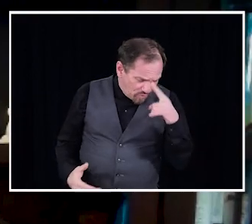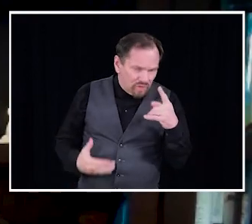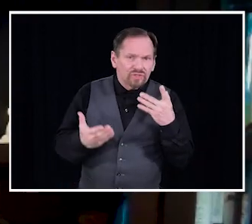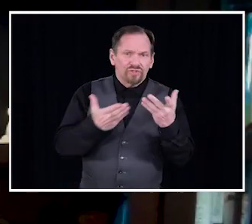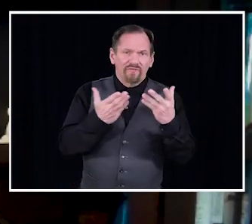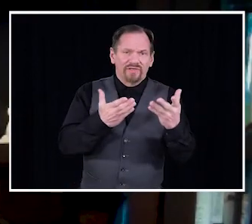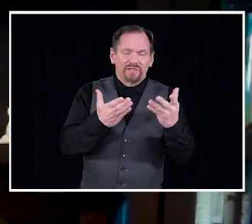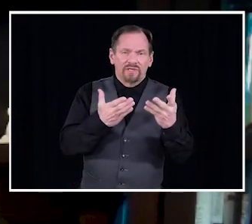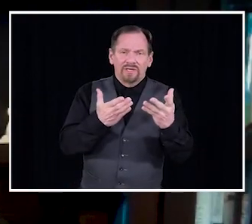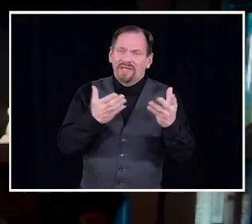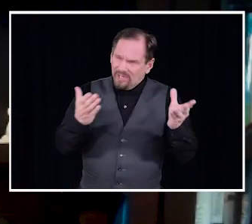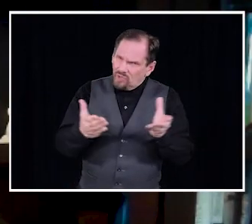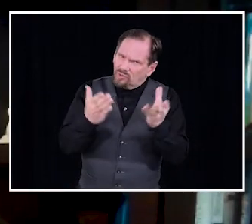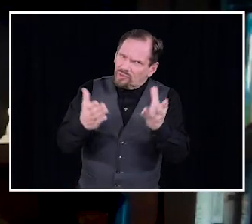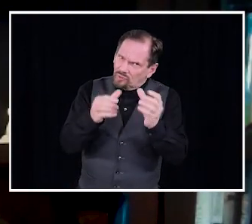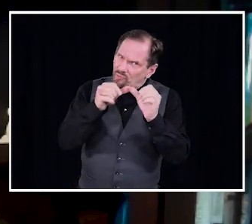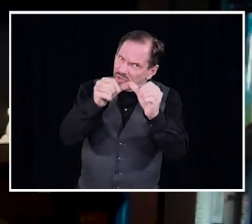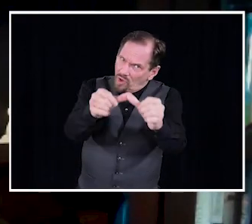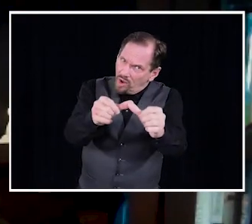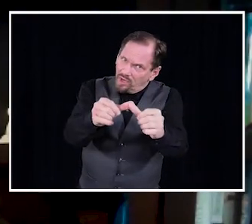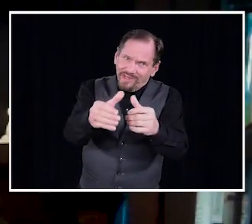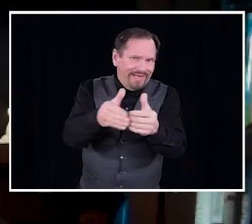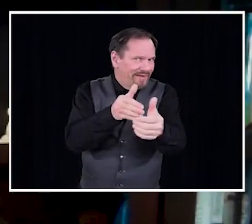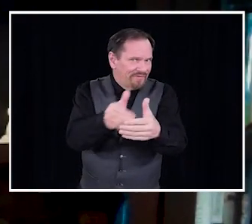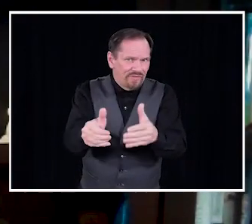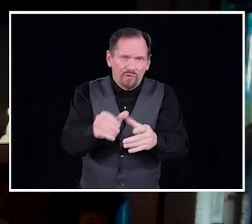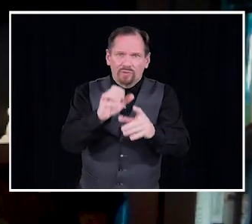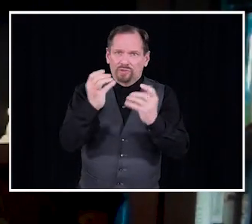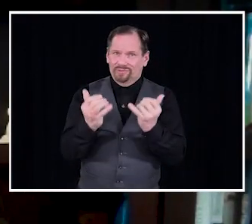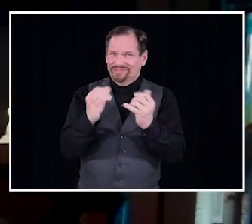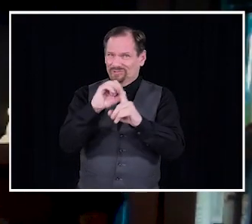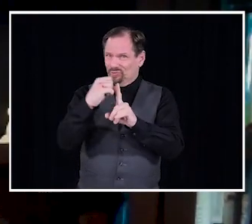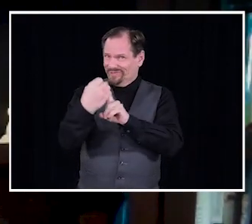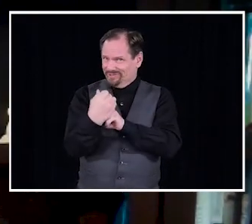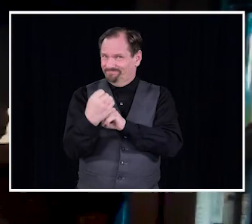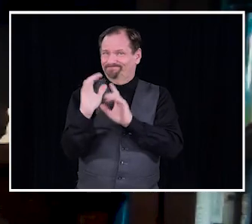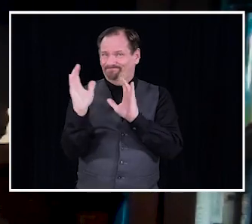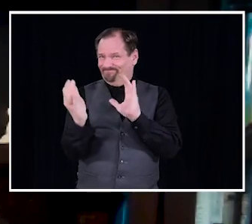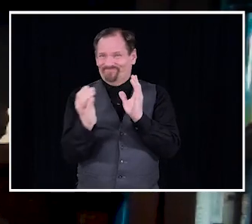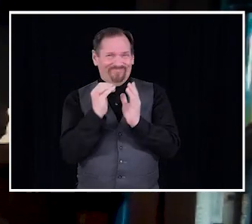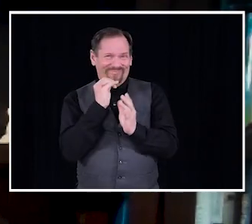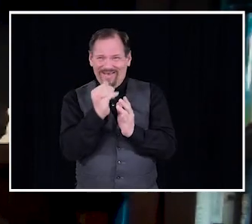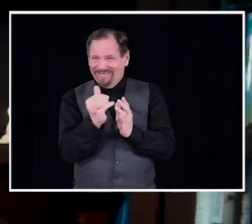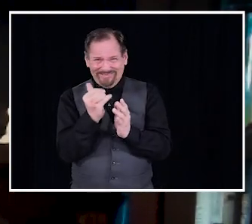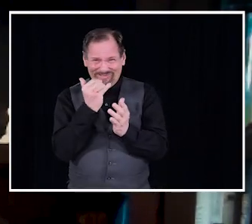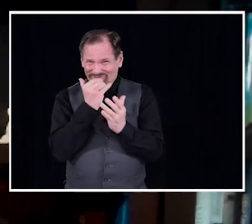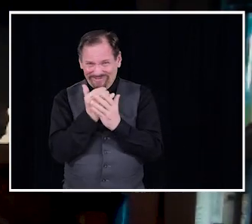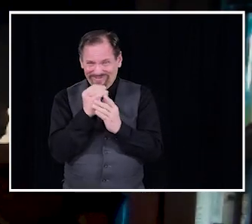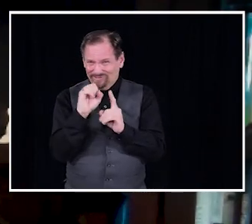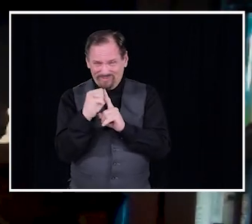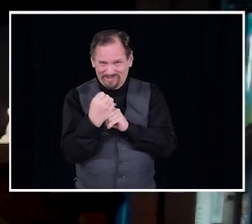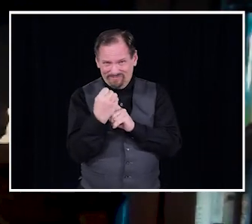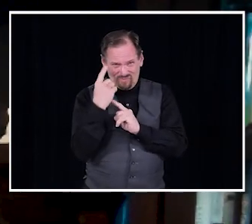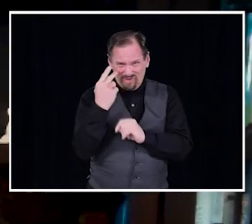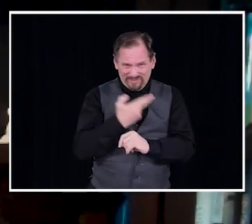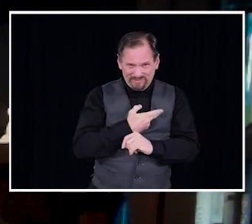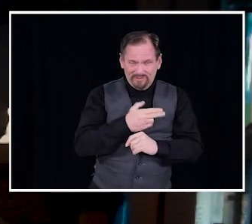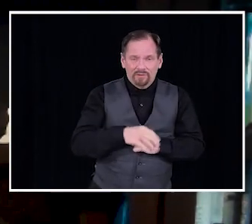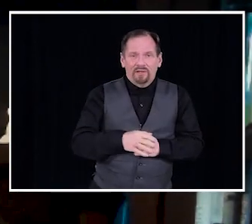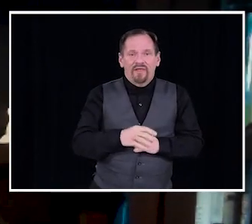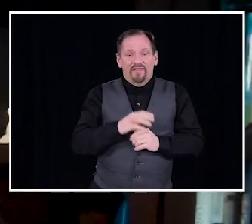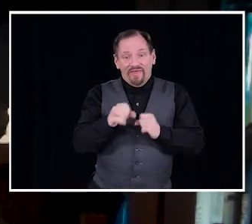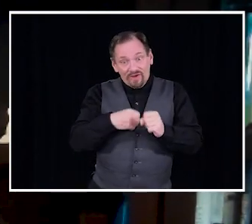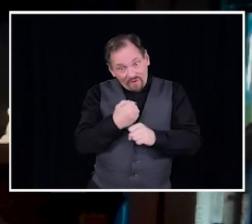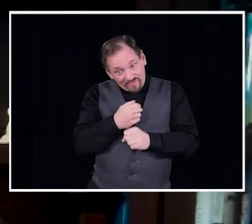on despite these current unfavorable conditions. Honestly, I can think of nothing else more fitting to happen in the year